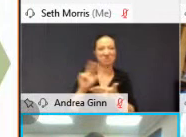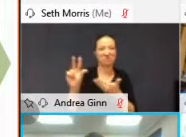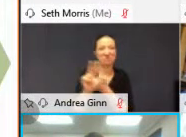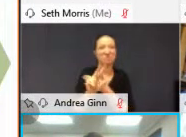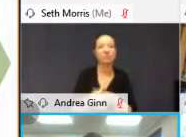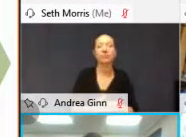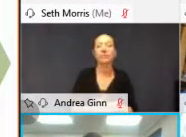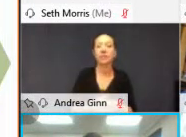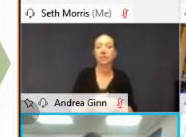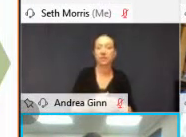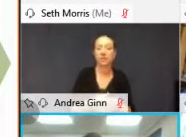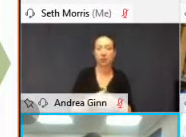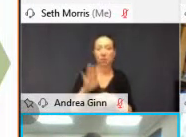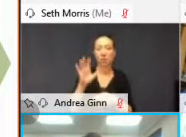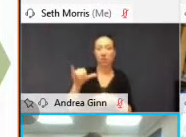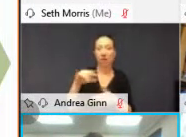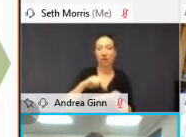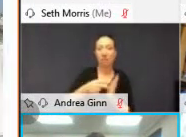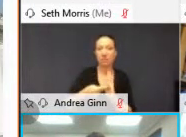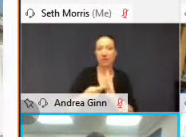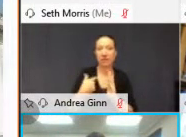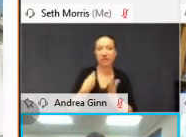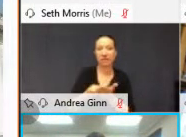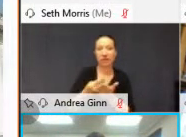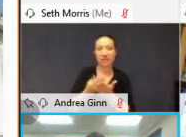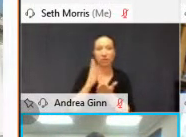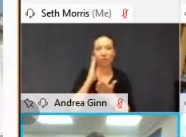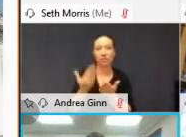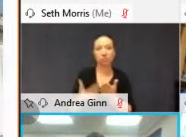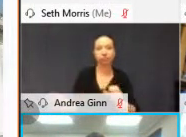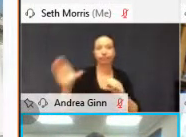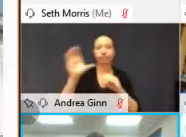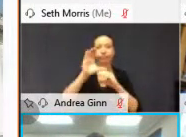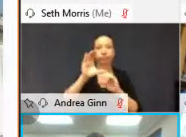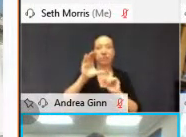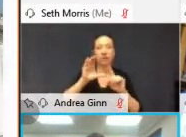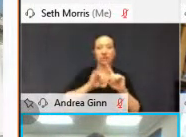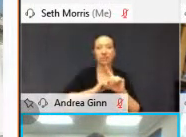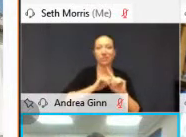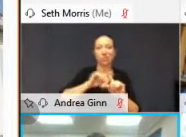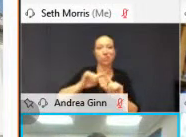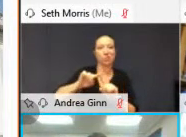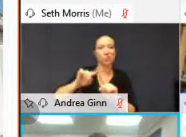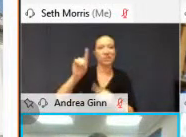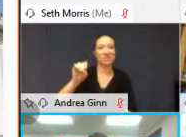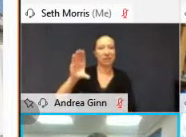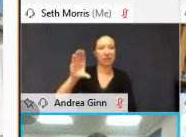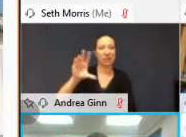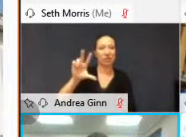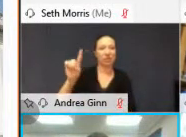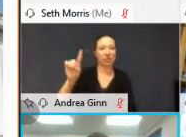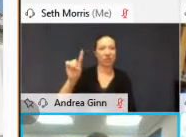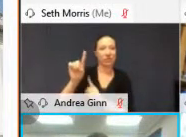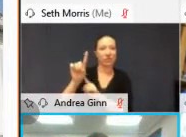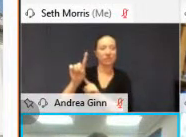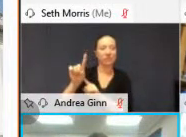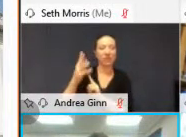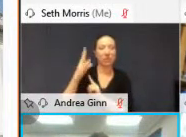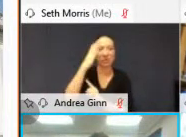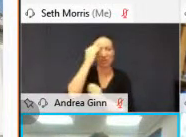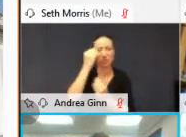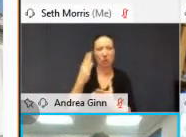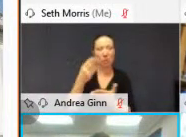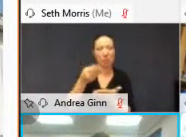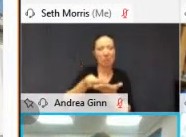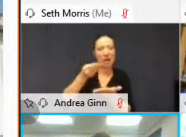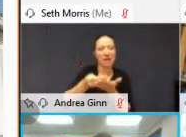So this will give us the increased funding through the end of the calendar year. And we wanted to tell you all what that has looked like in